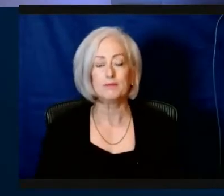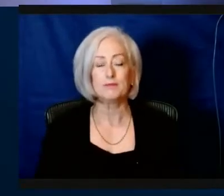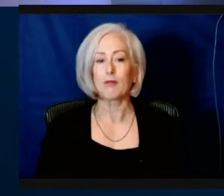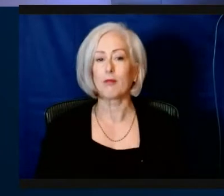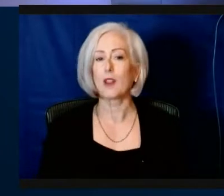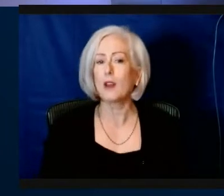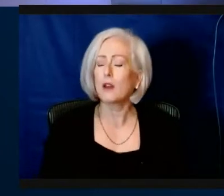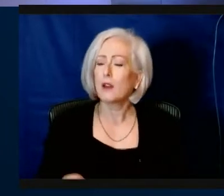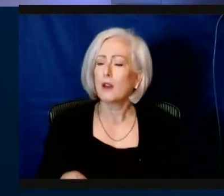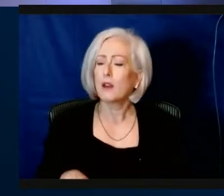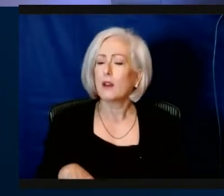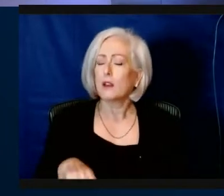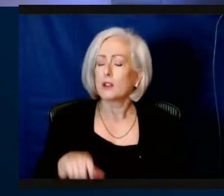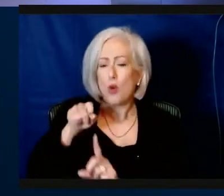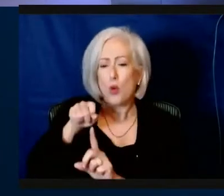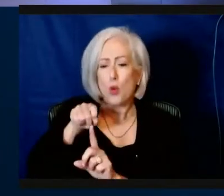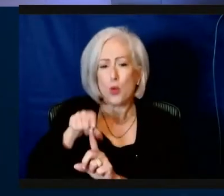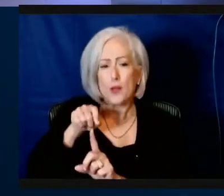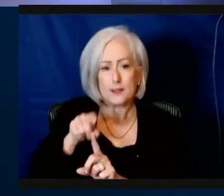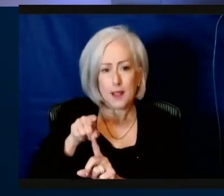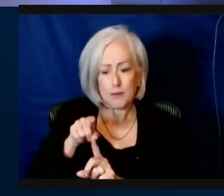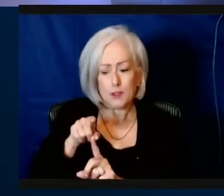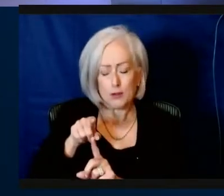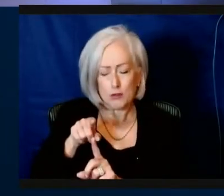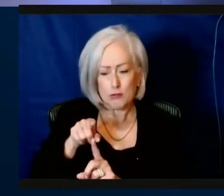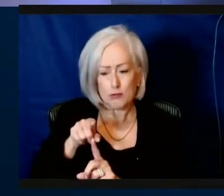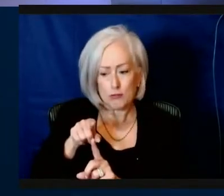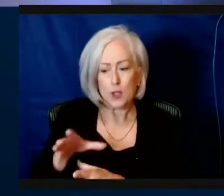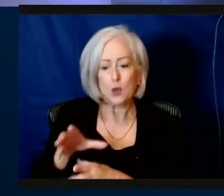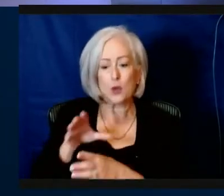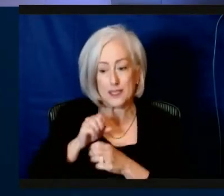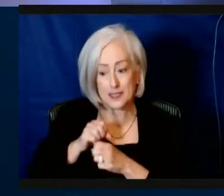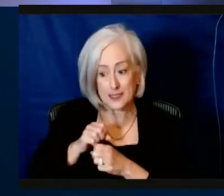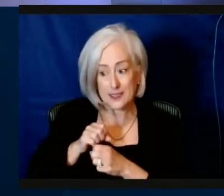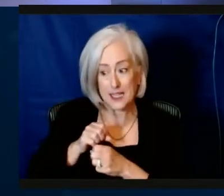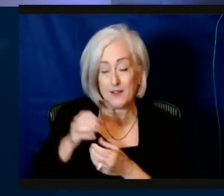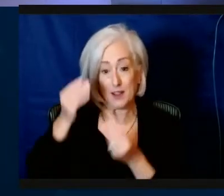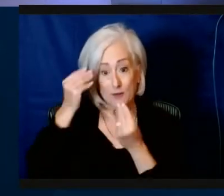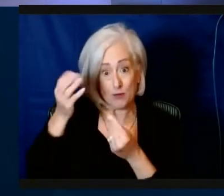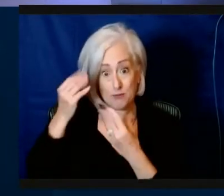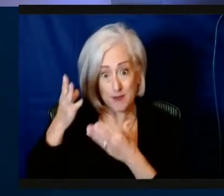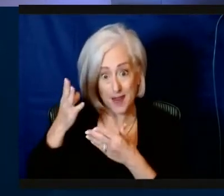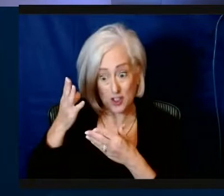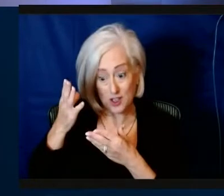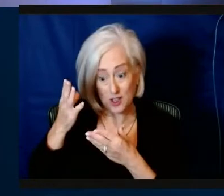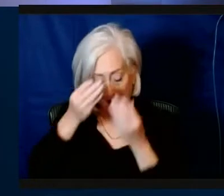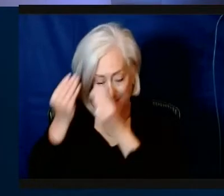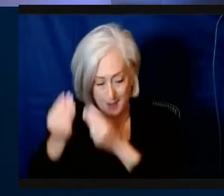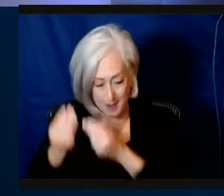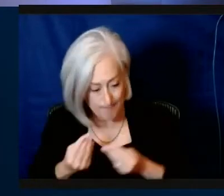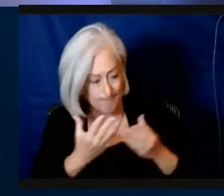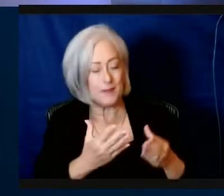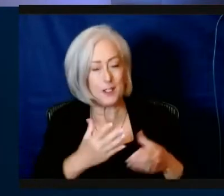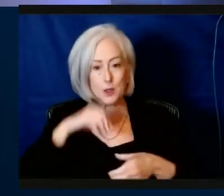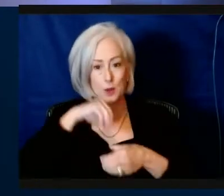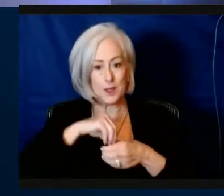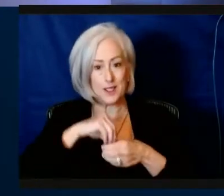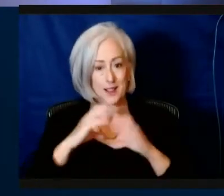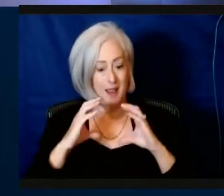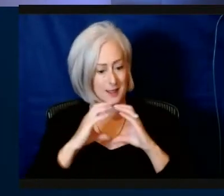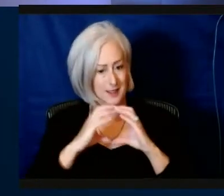guys, they're getting some signal. They tell the inside of the cell what to do, or at least transmits that message inside the cell. Is that kind of